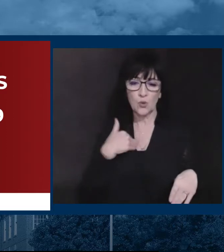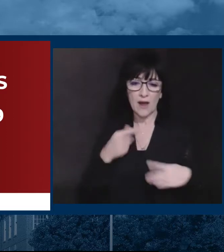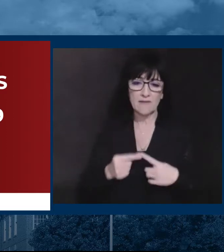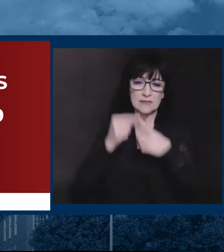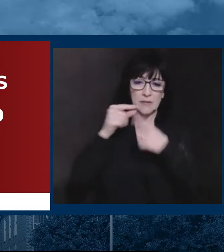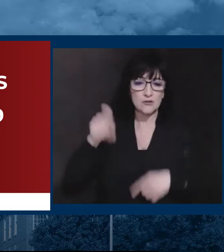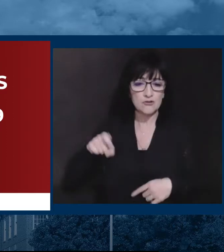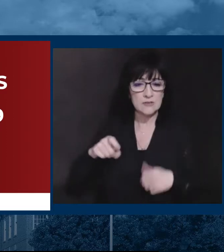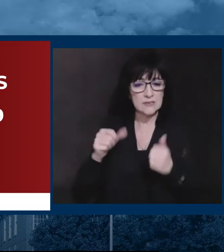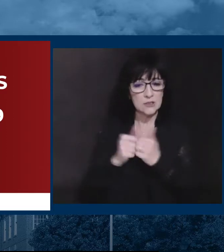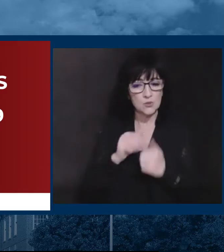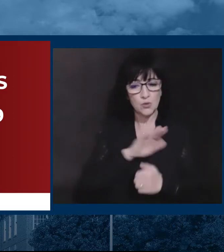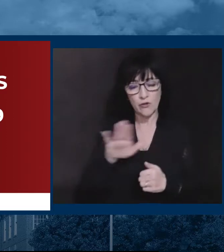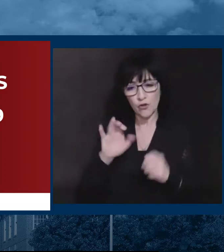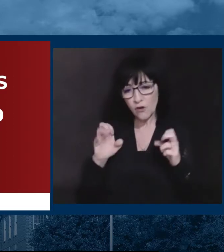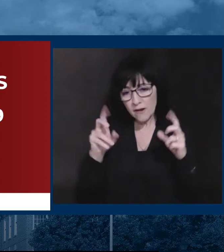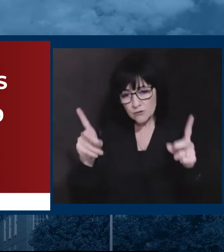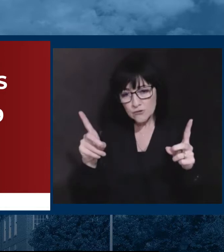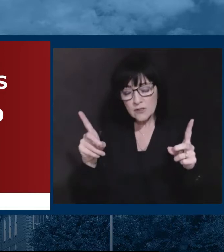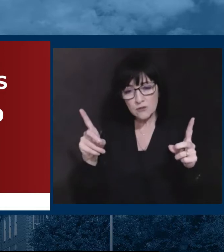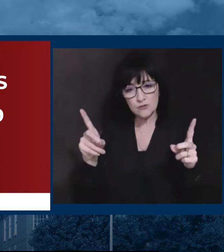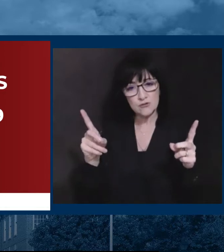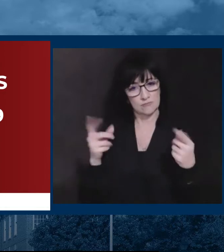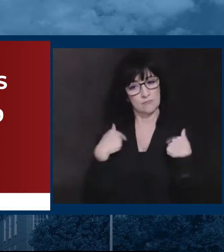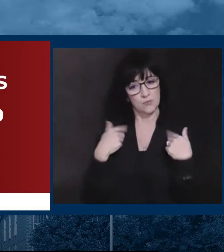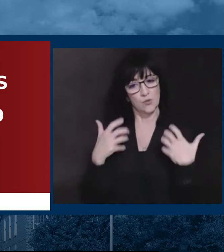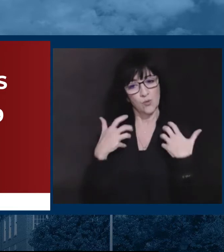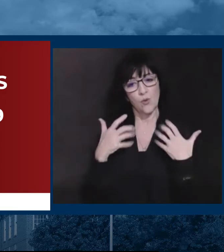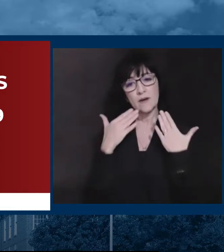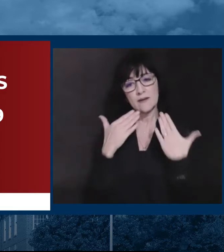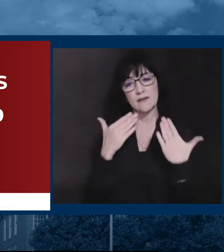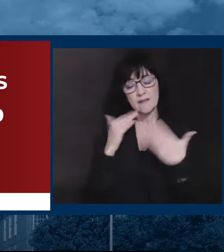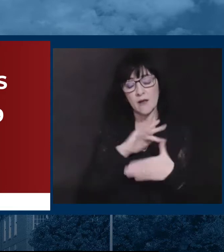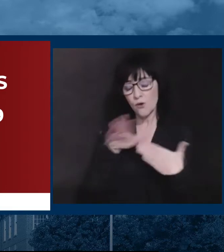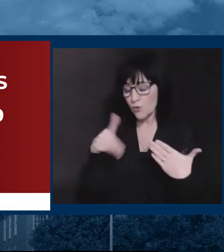educational needs. And to all of our first responders,